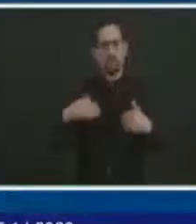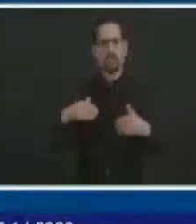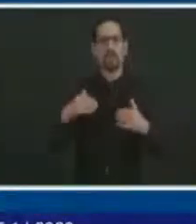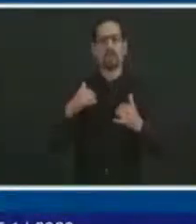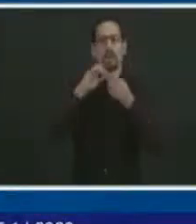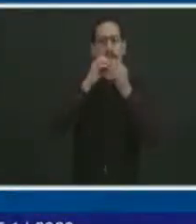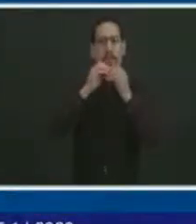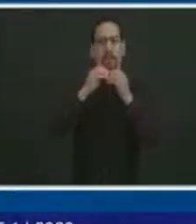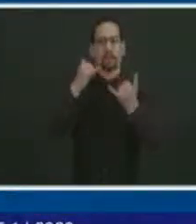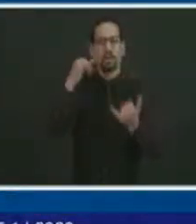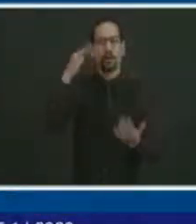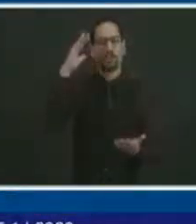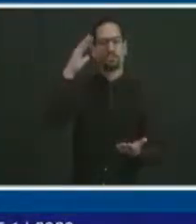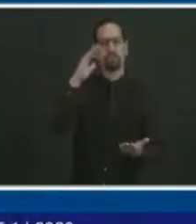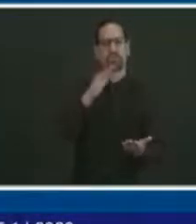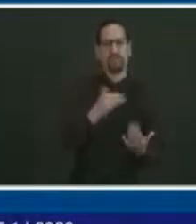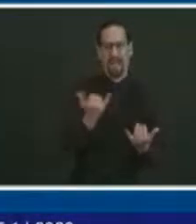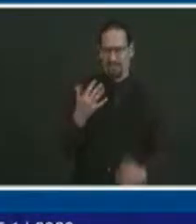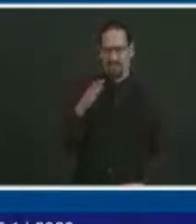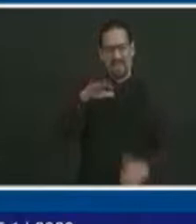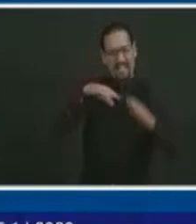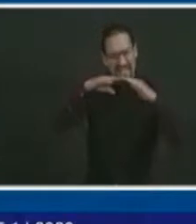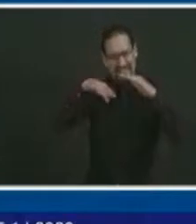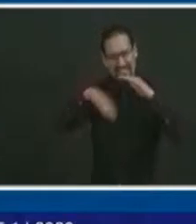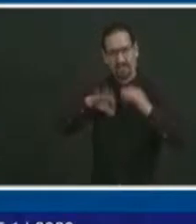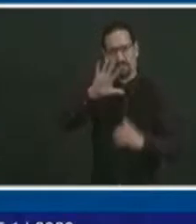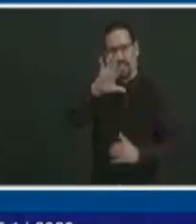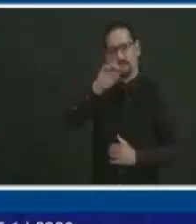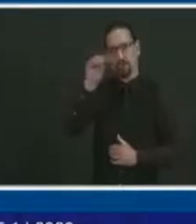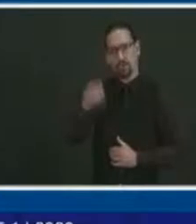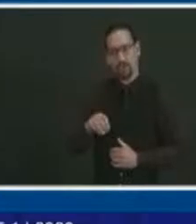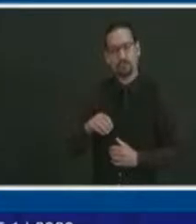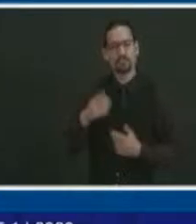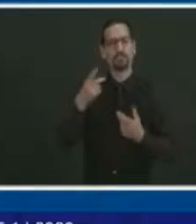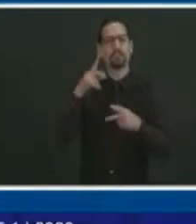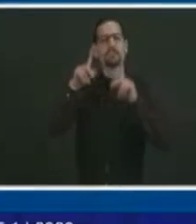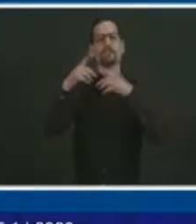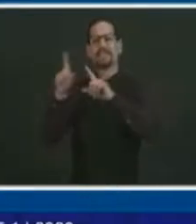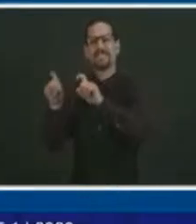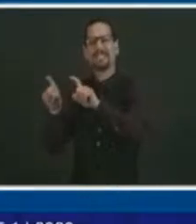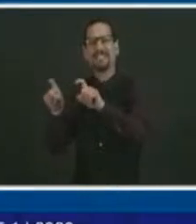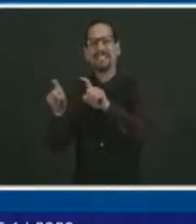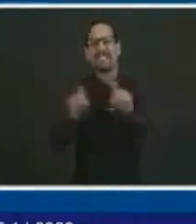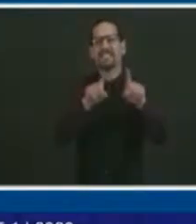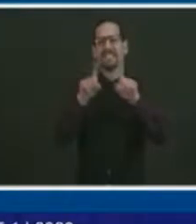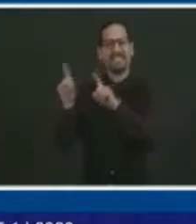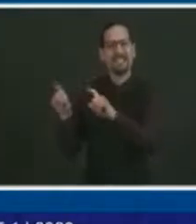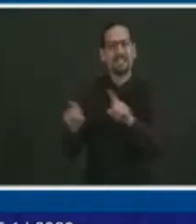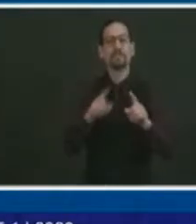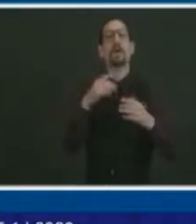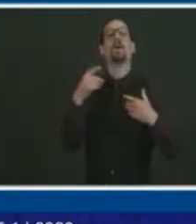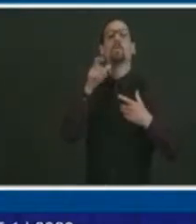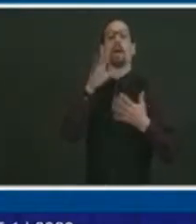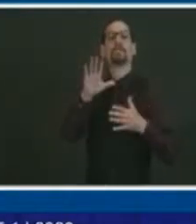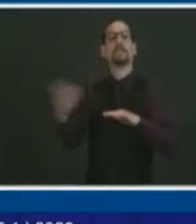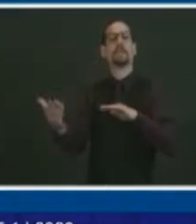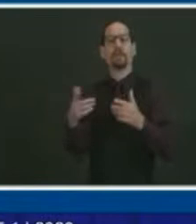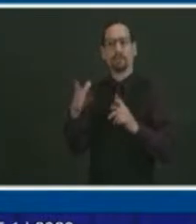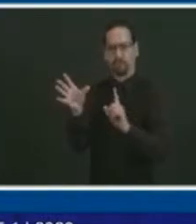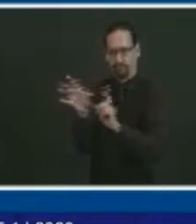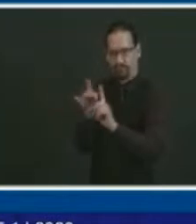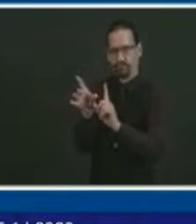than 5% of the thousands of people we've tested in the past few days are positive, that's